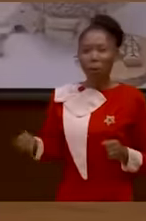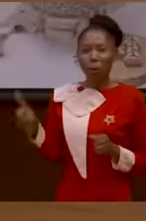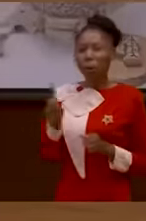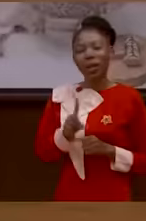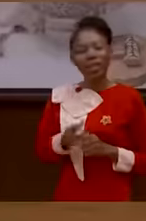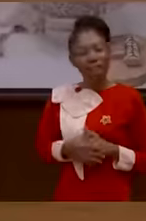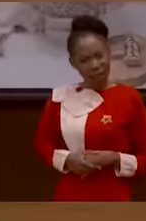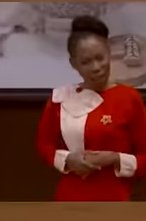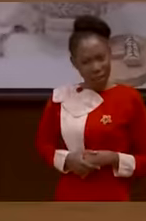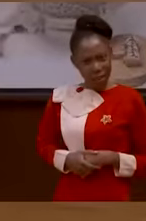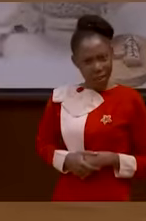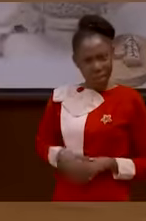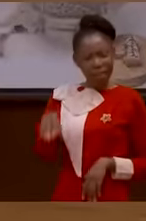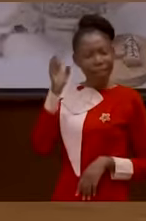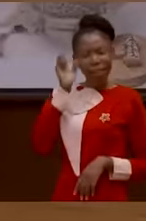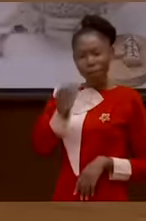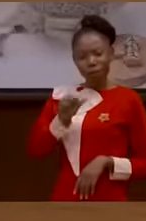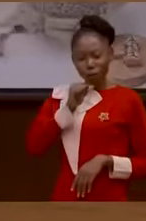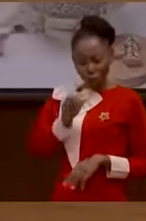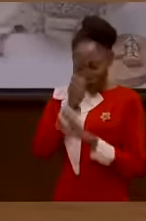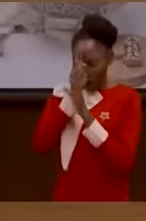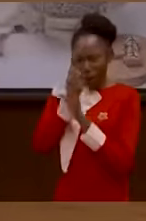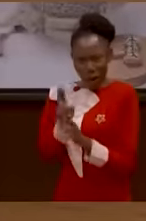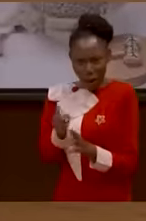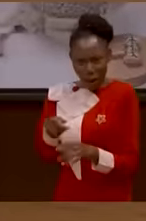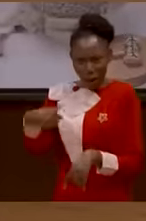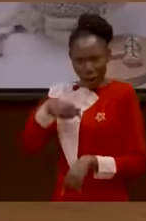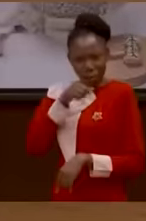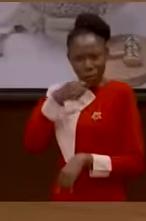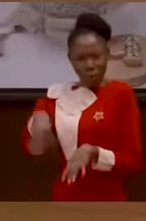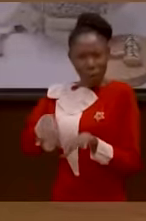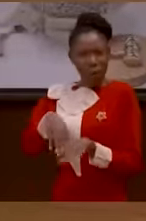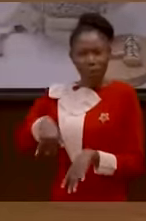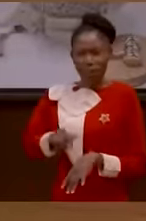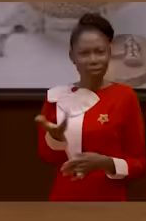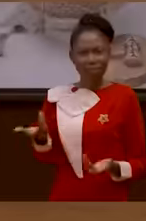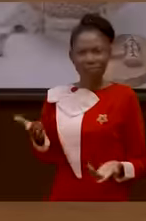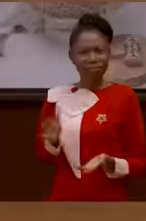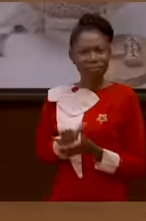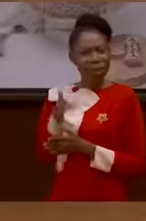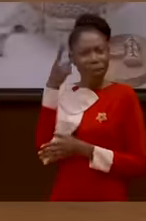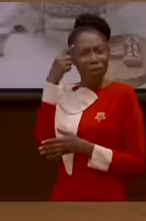without even us dating or even us married yet. So, on this note,